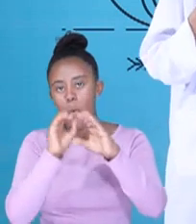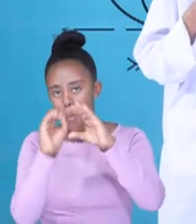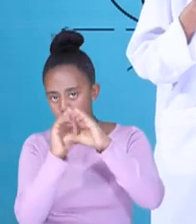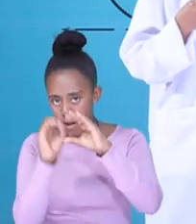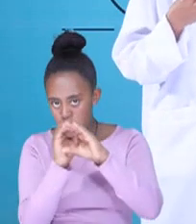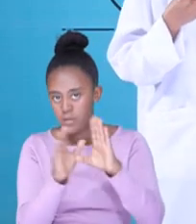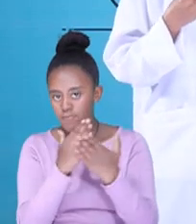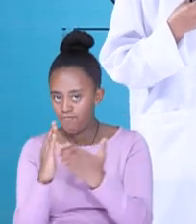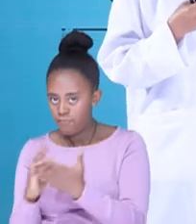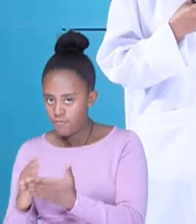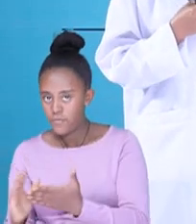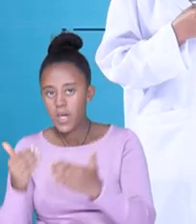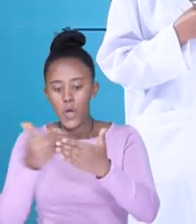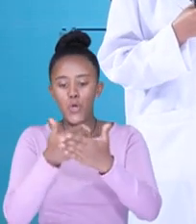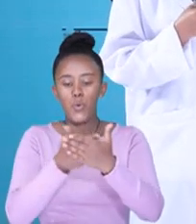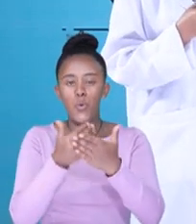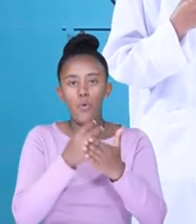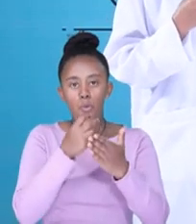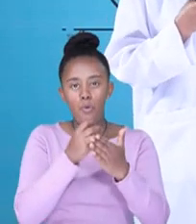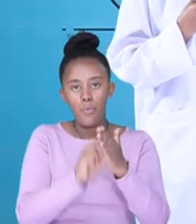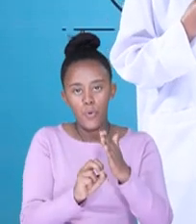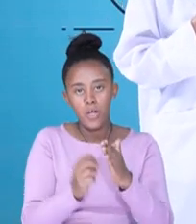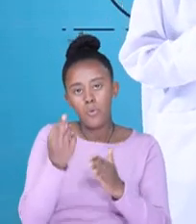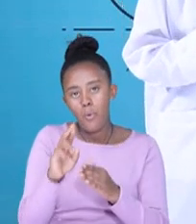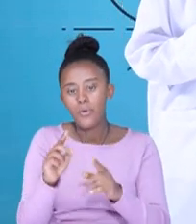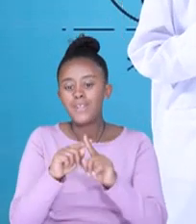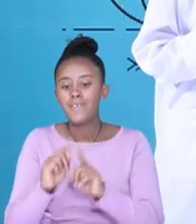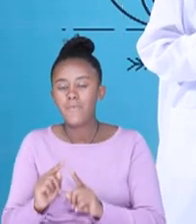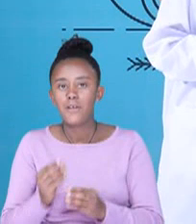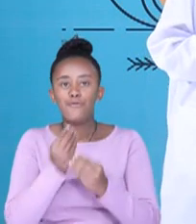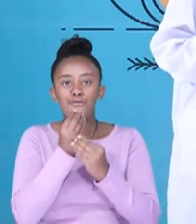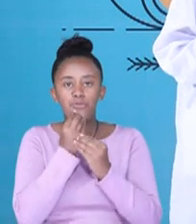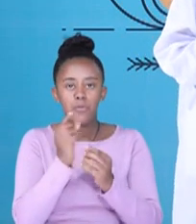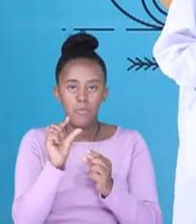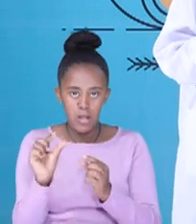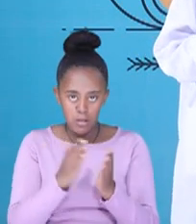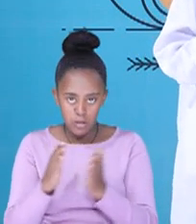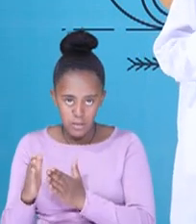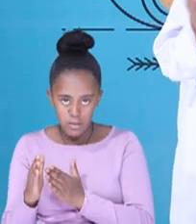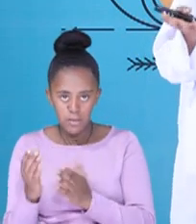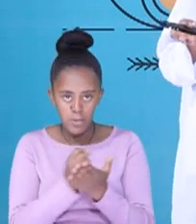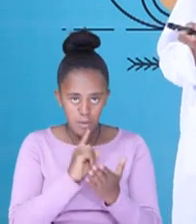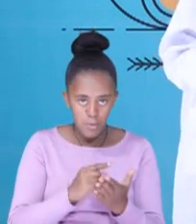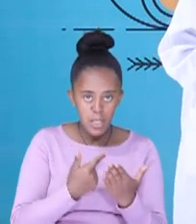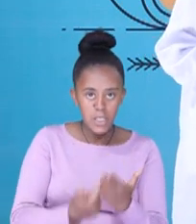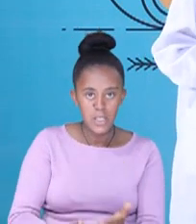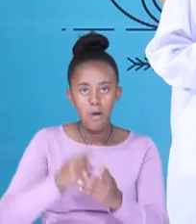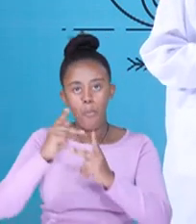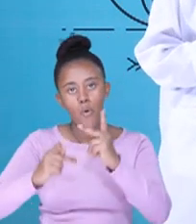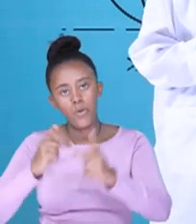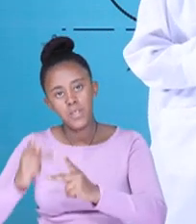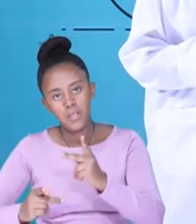replaced. New products or different food particles can be taken by the cell, and this can be